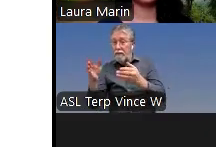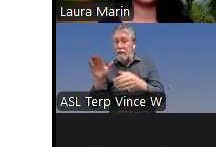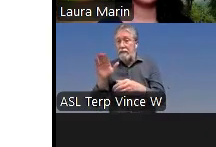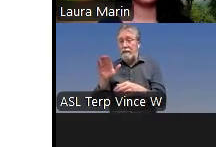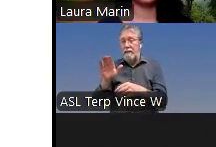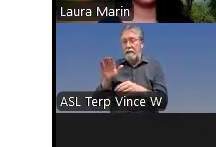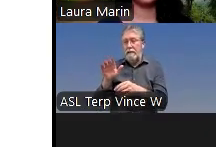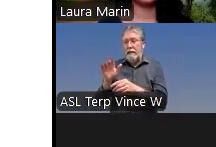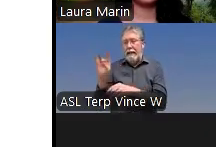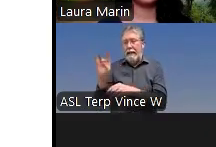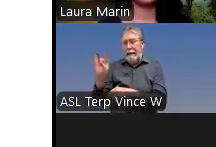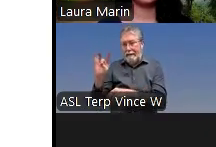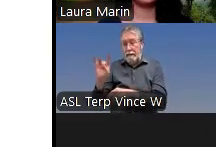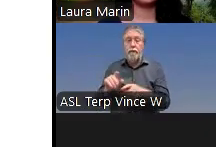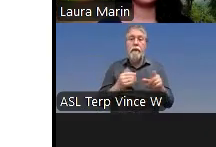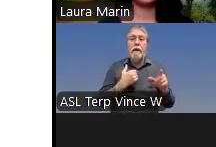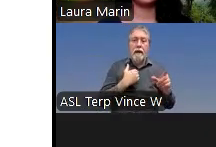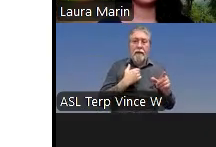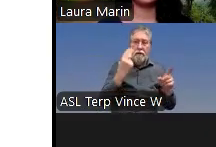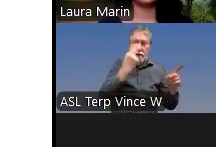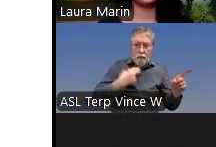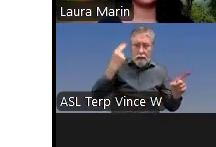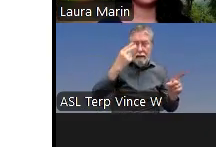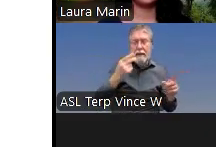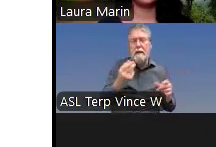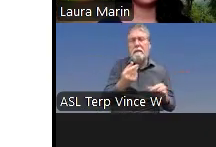in Hawaii and a few in Alaska as well.